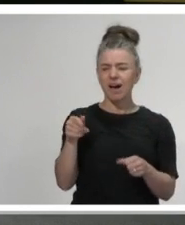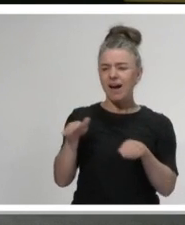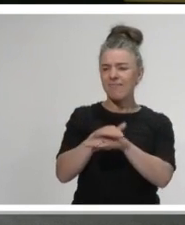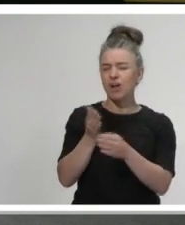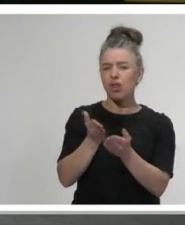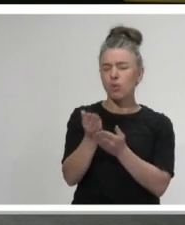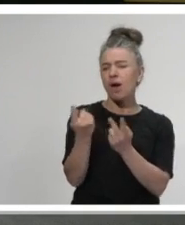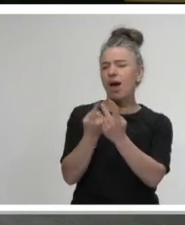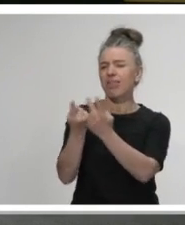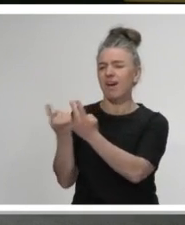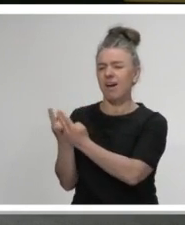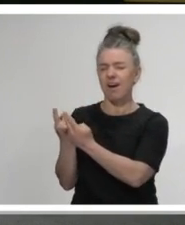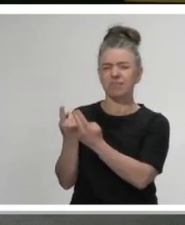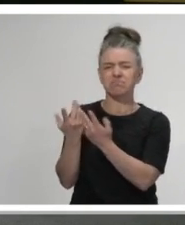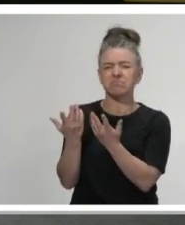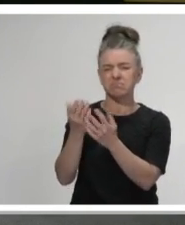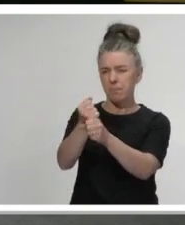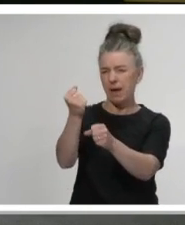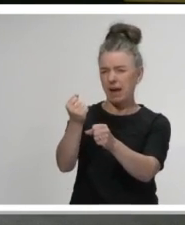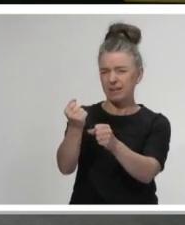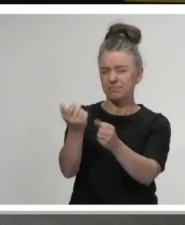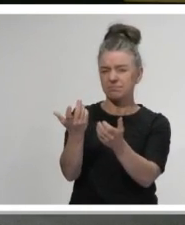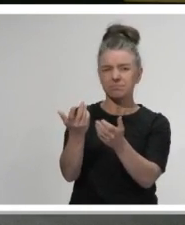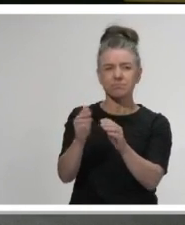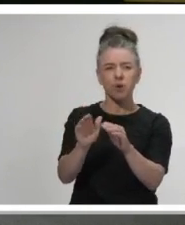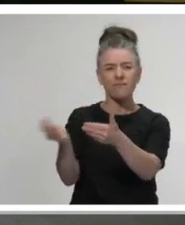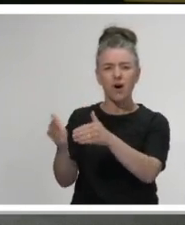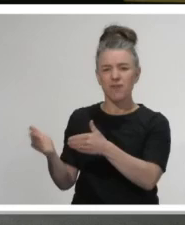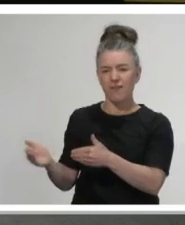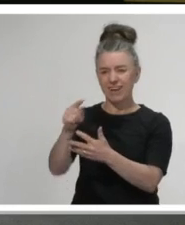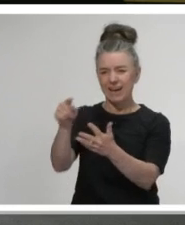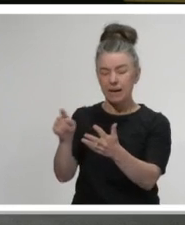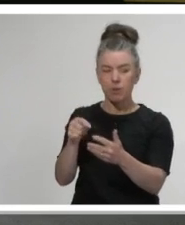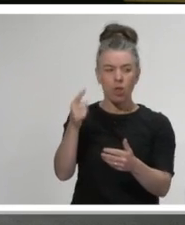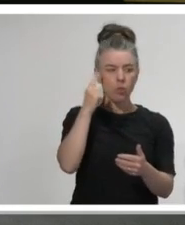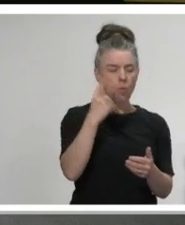other products that the banks might have. But we think in order to make the scheme as valuable as